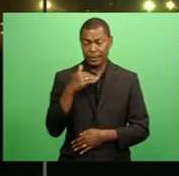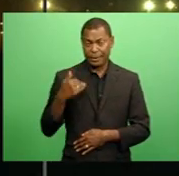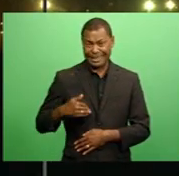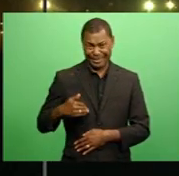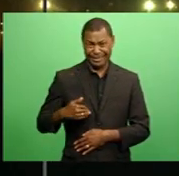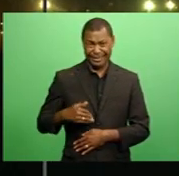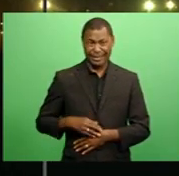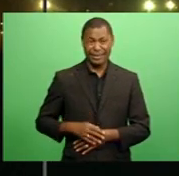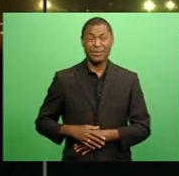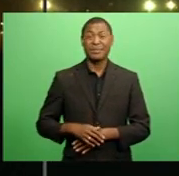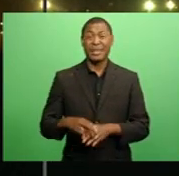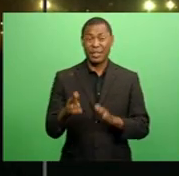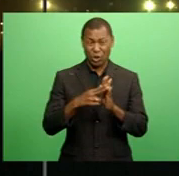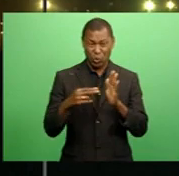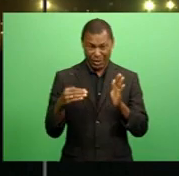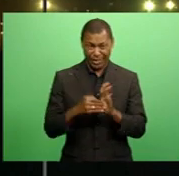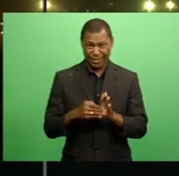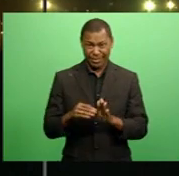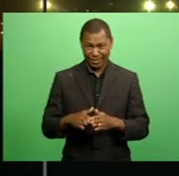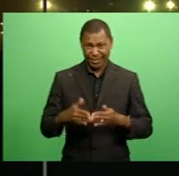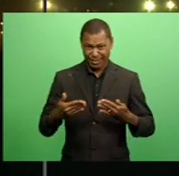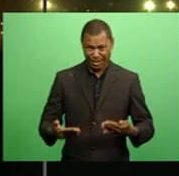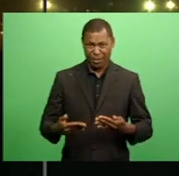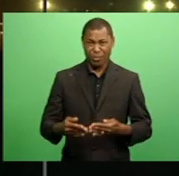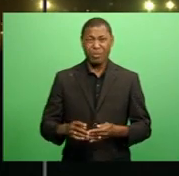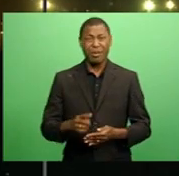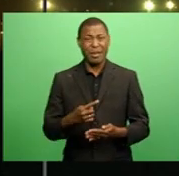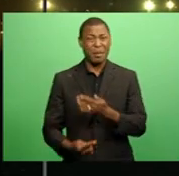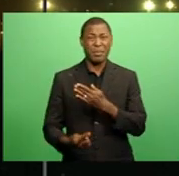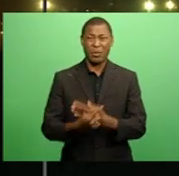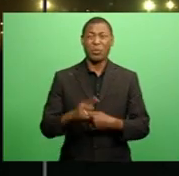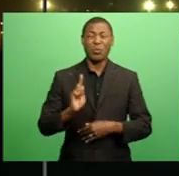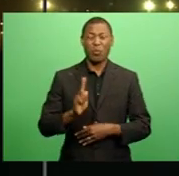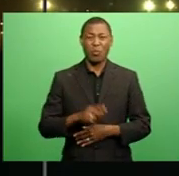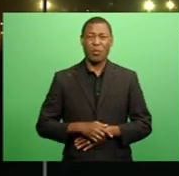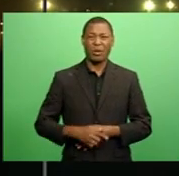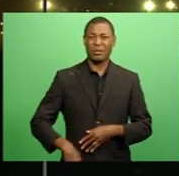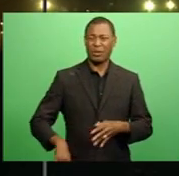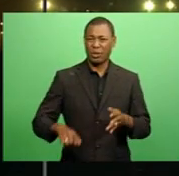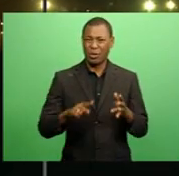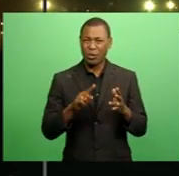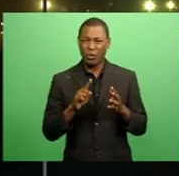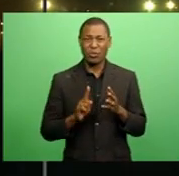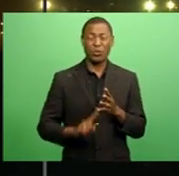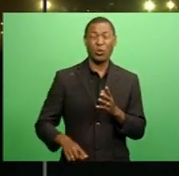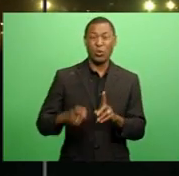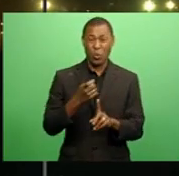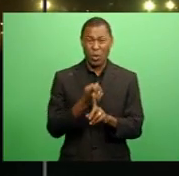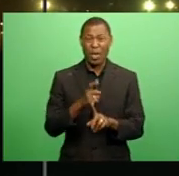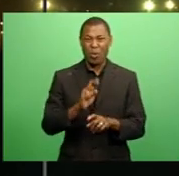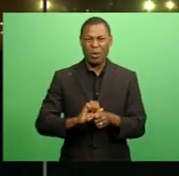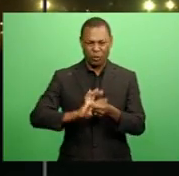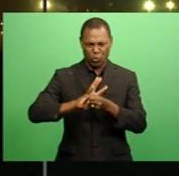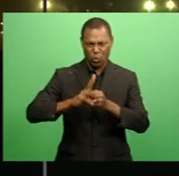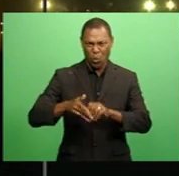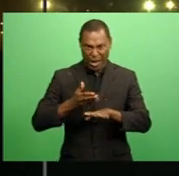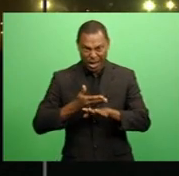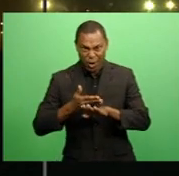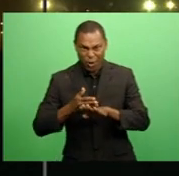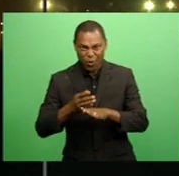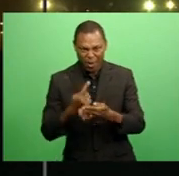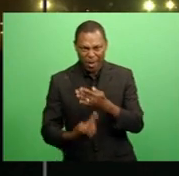but the current situation is grim as the local emergence of the UK variant of the new coronavirus was detected.